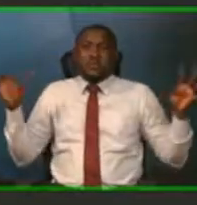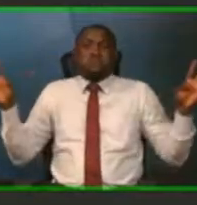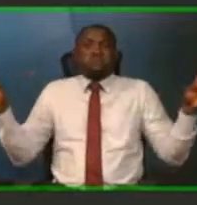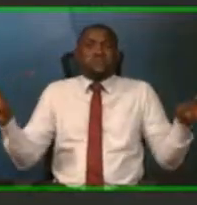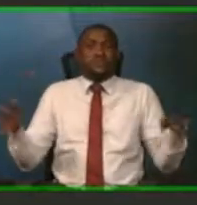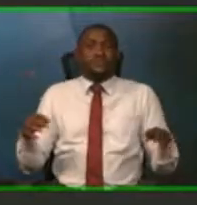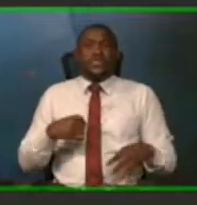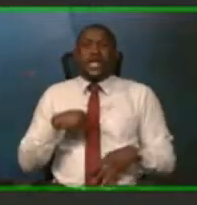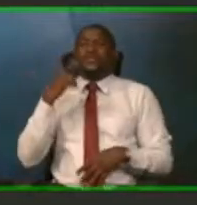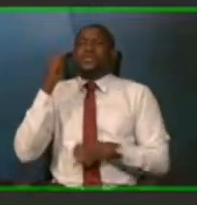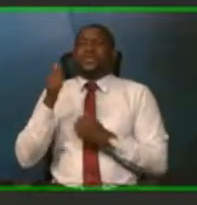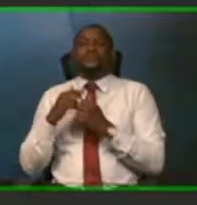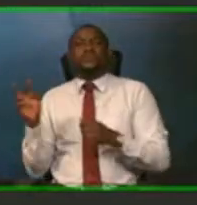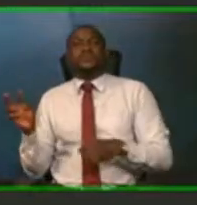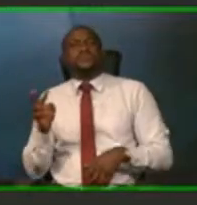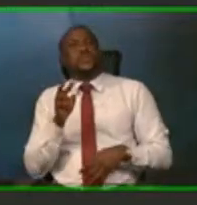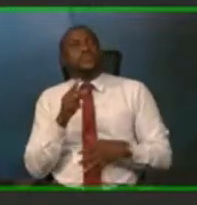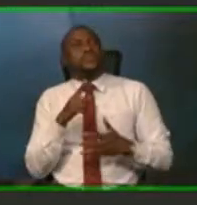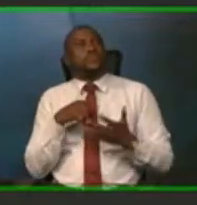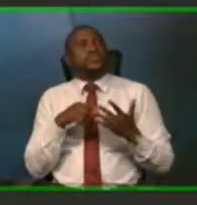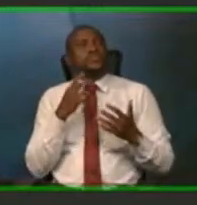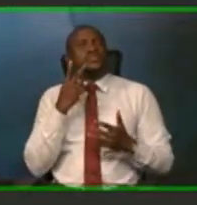everyone was, what is this?